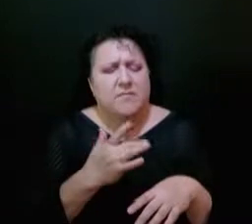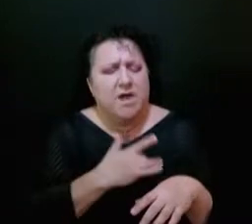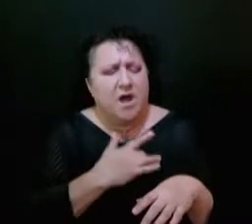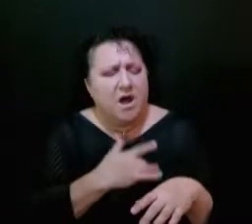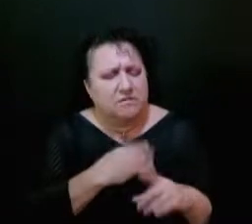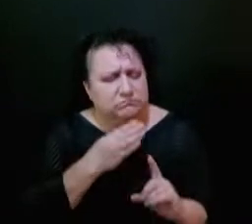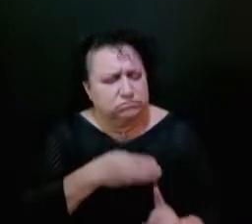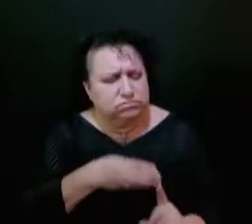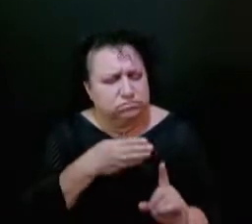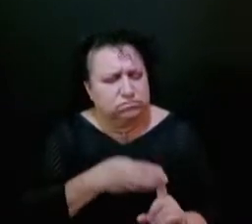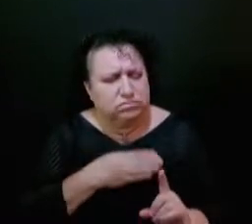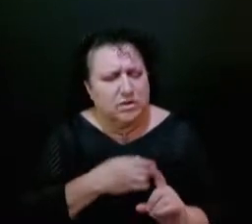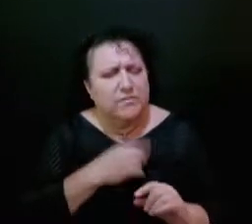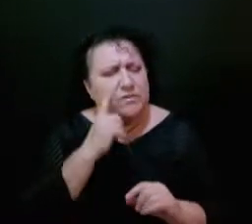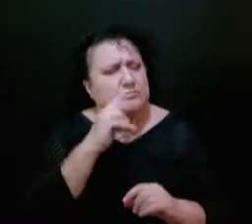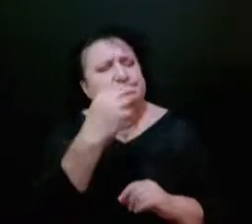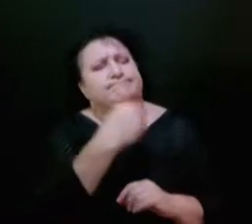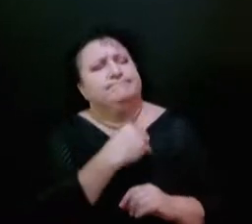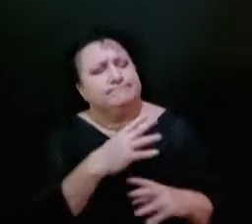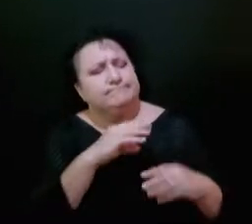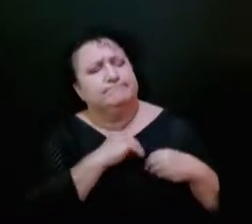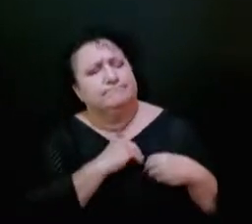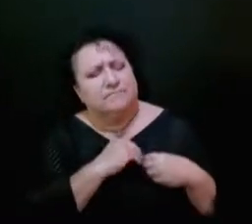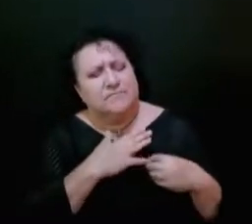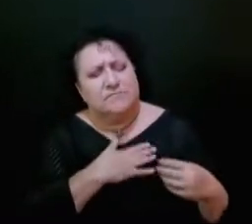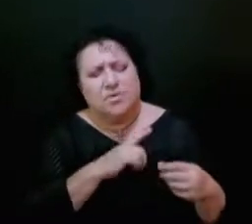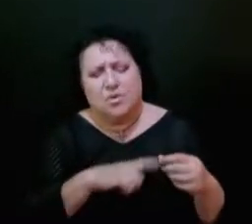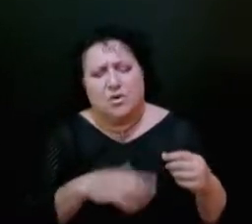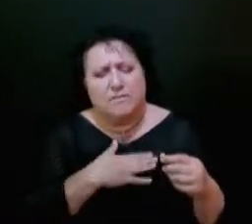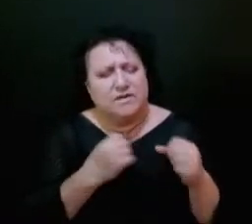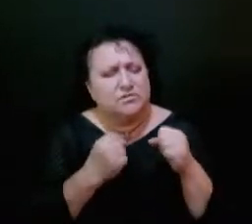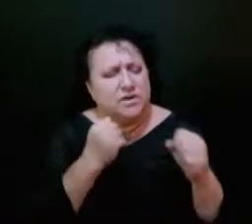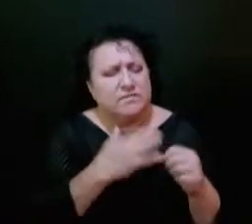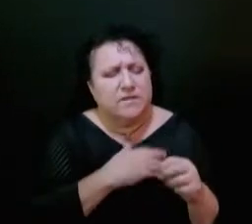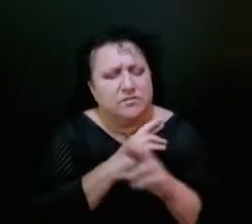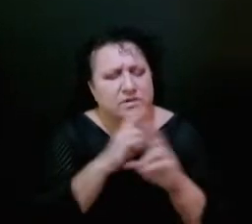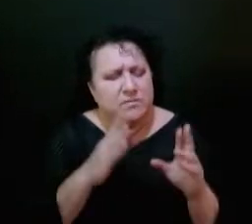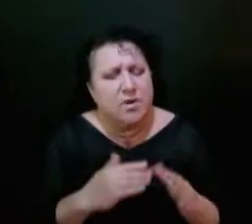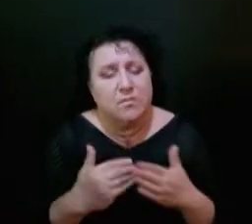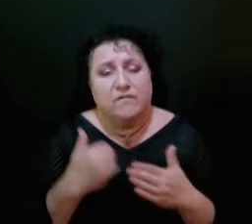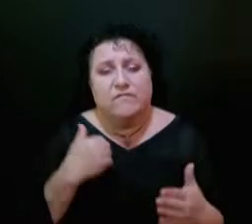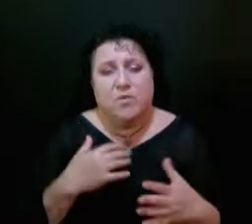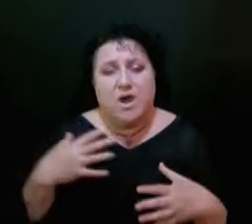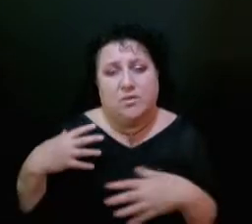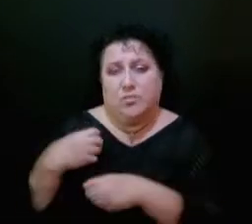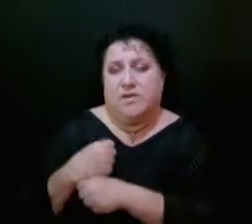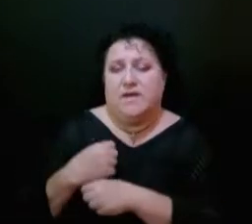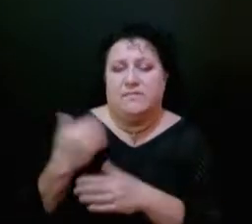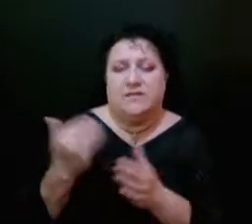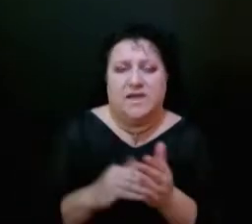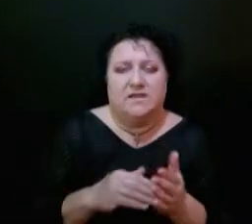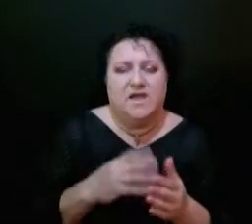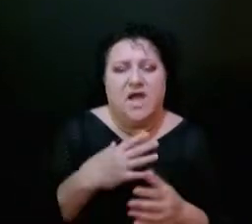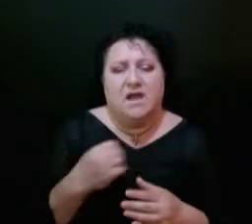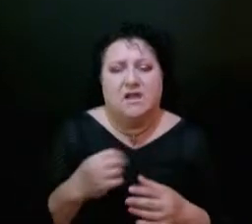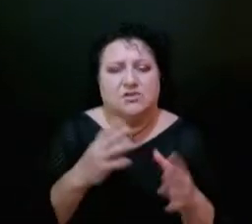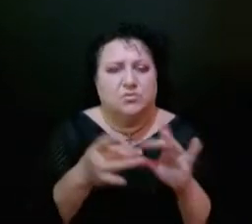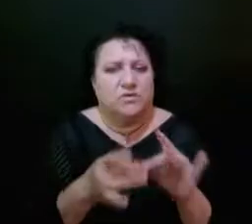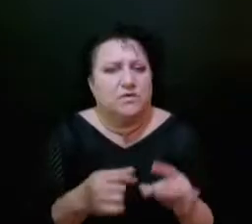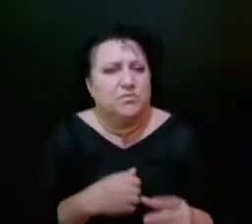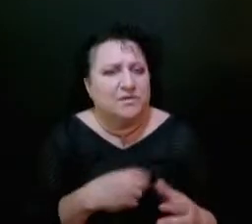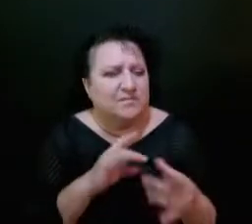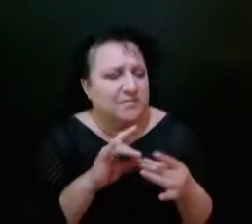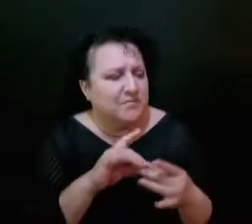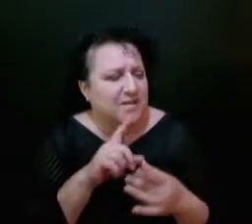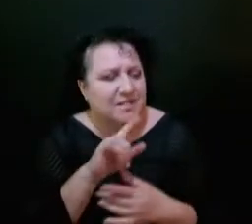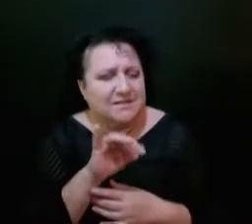and my redeemer. Amen. And just before I recap, I do want to take just one more moment and just want to honor my sister Lisi, who